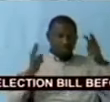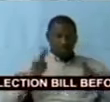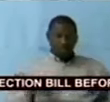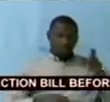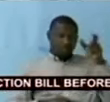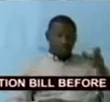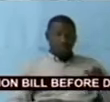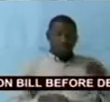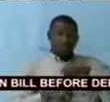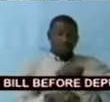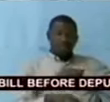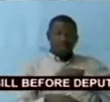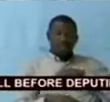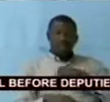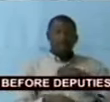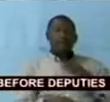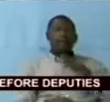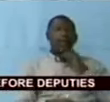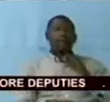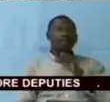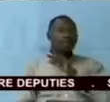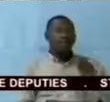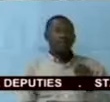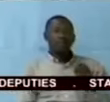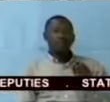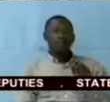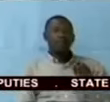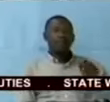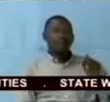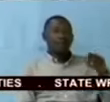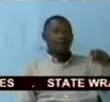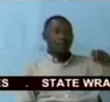who was Justice Nkia,